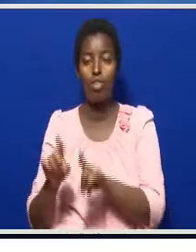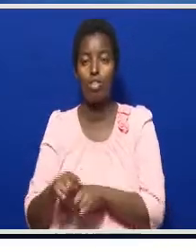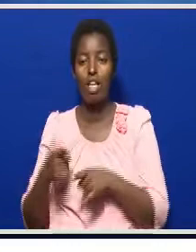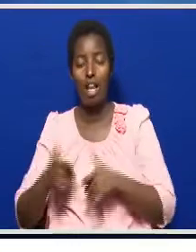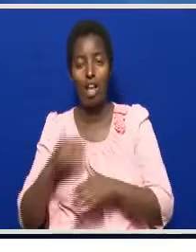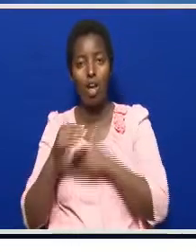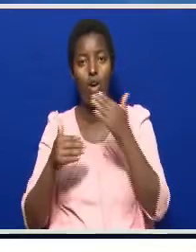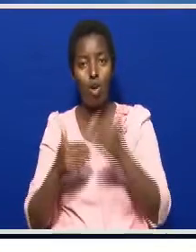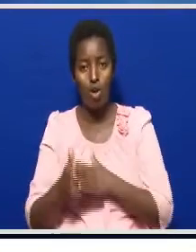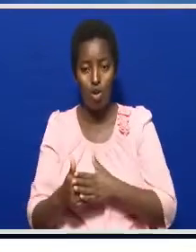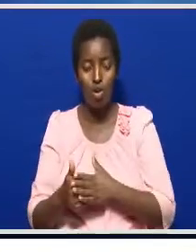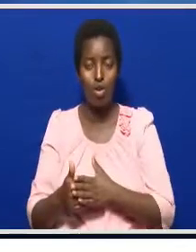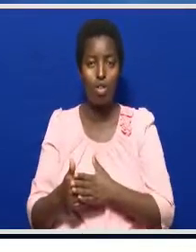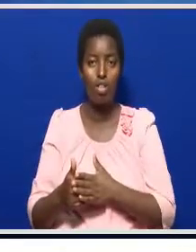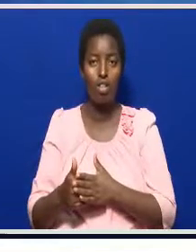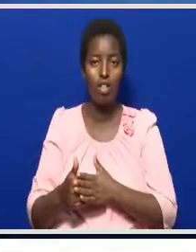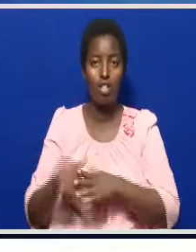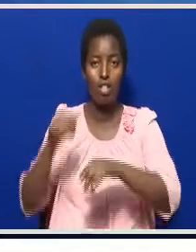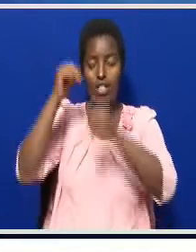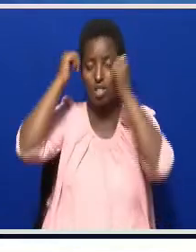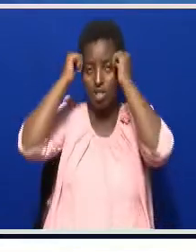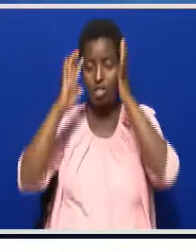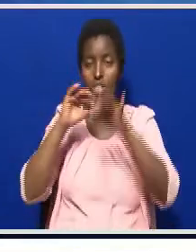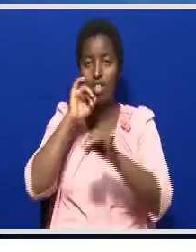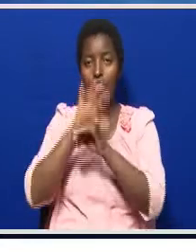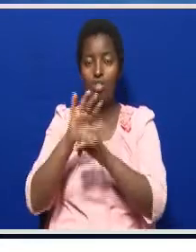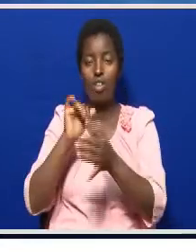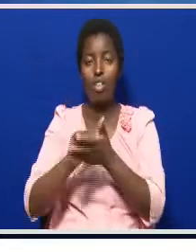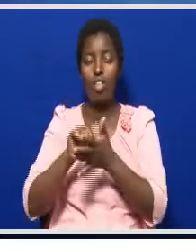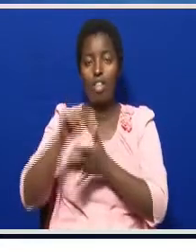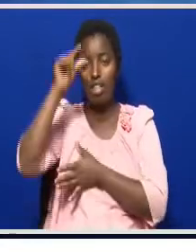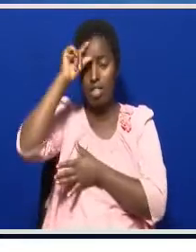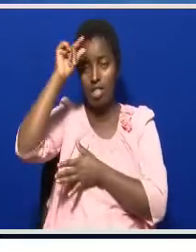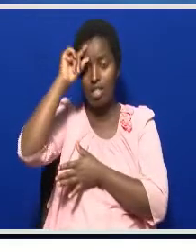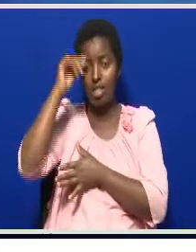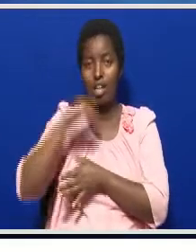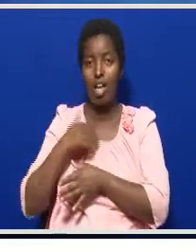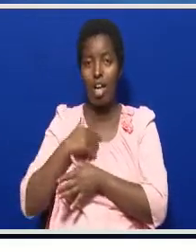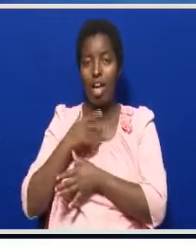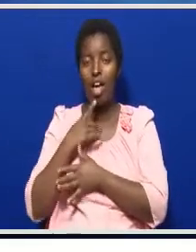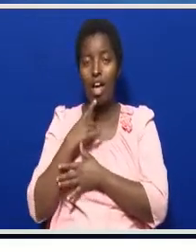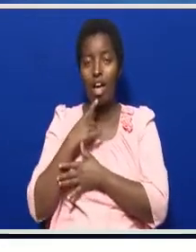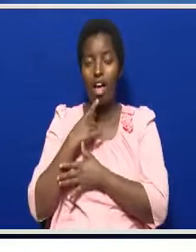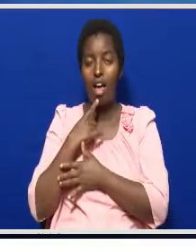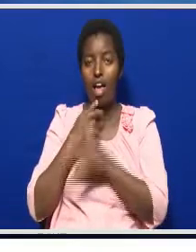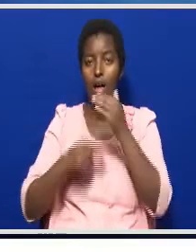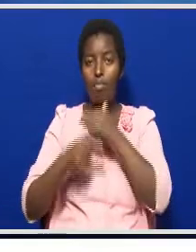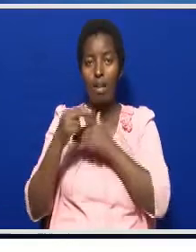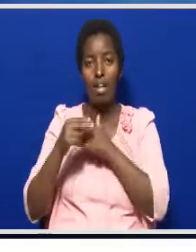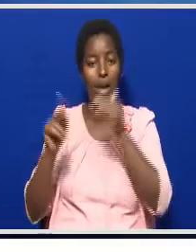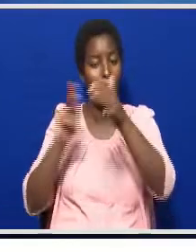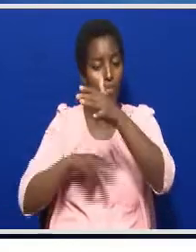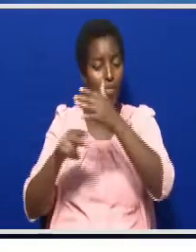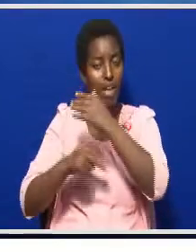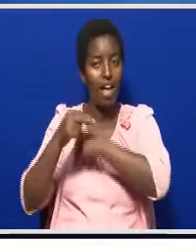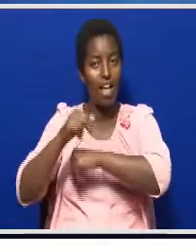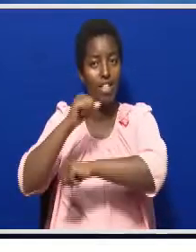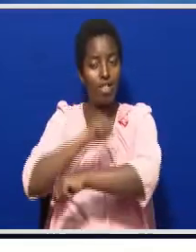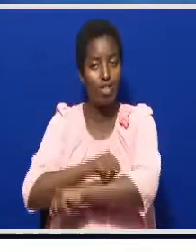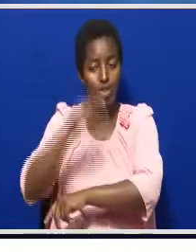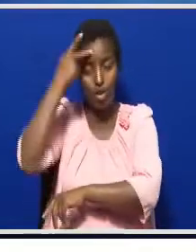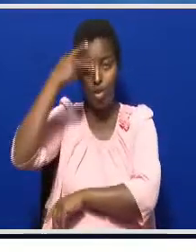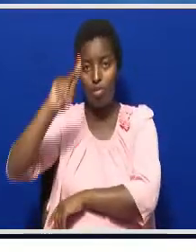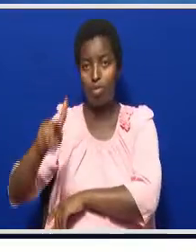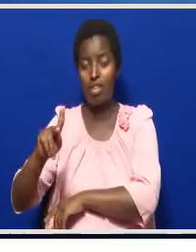allowing all students to report to school will ensure that the government has met their 100% primary-secondary transition policy. The women rep